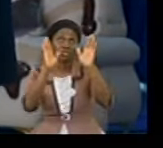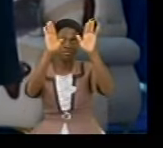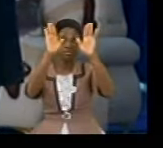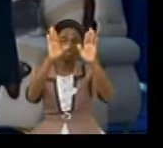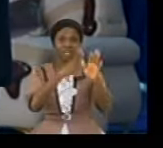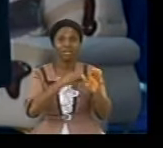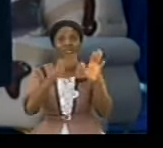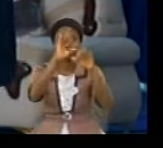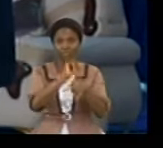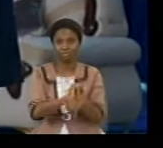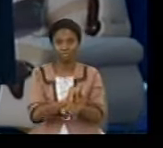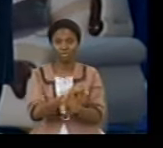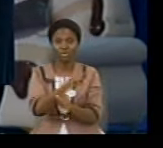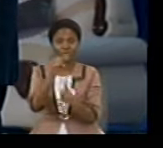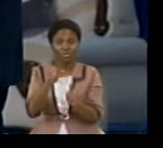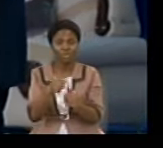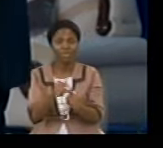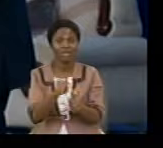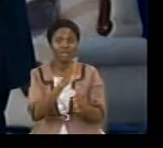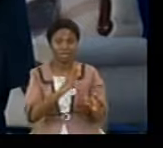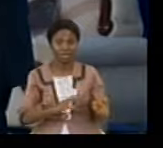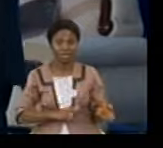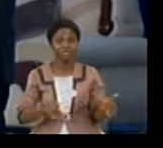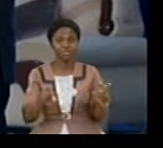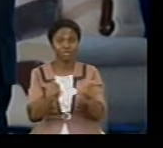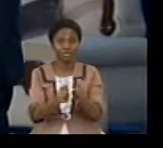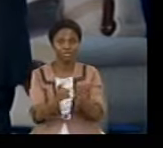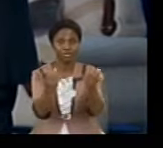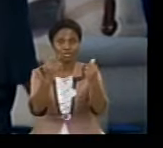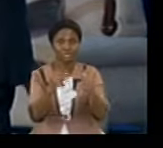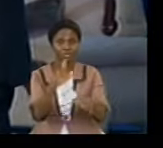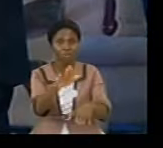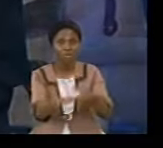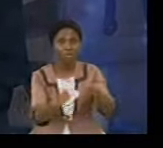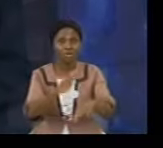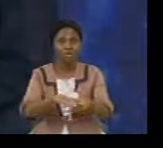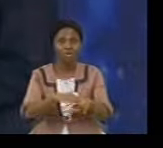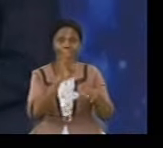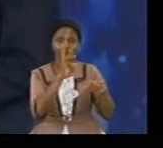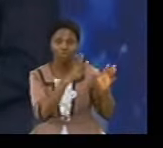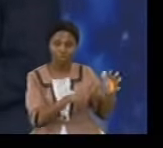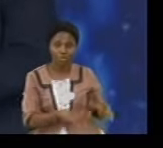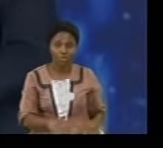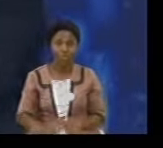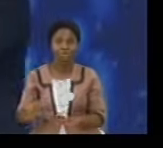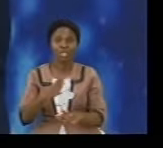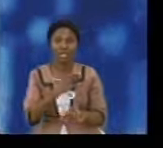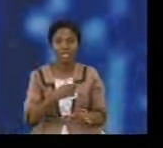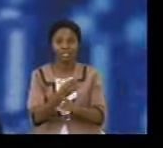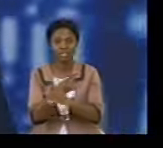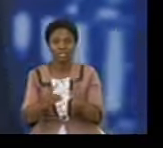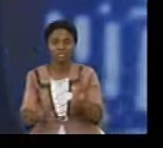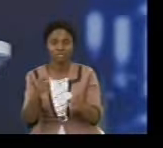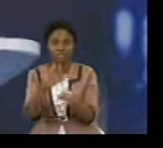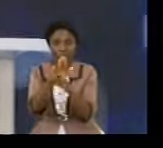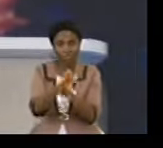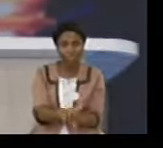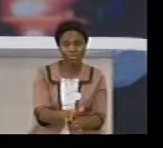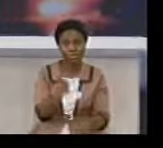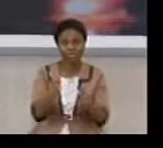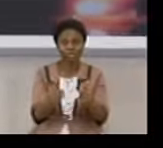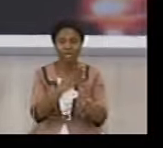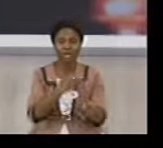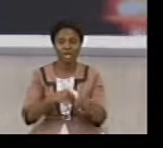water, healing the sick, delivering the oppressed, and casting those evil spirits out, and even raising the